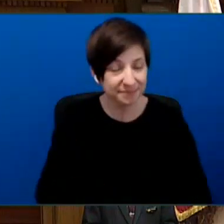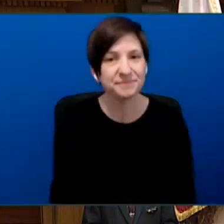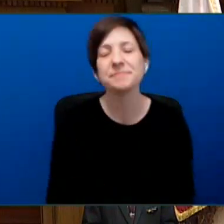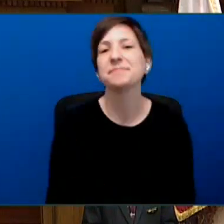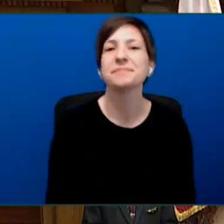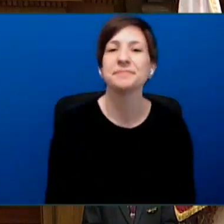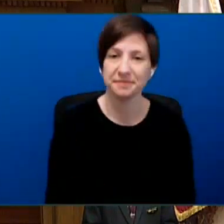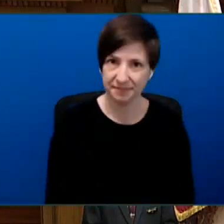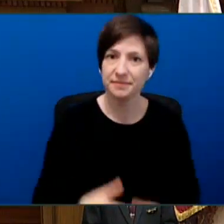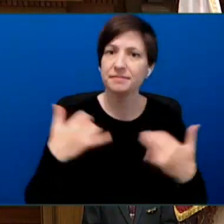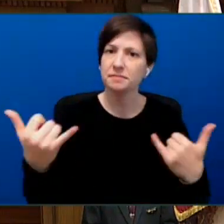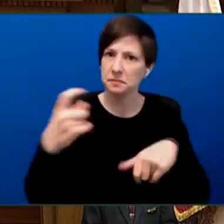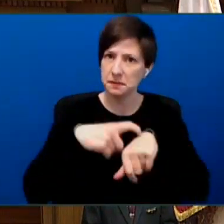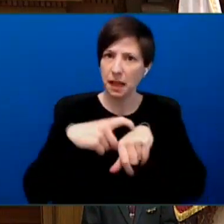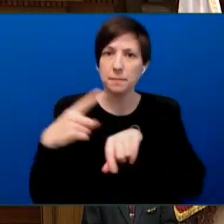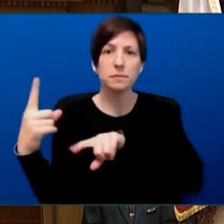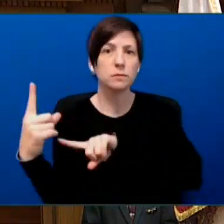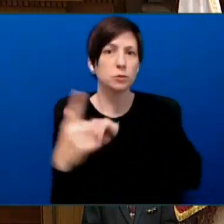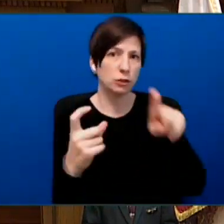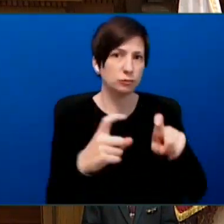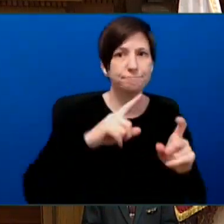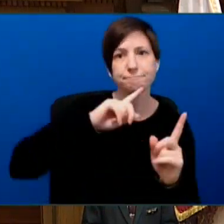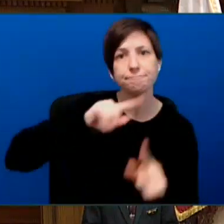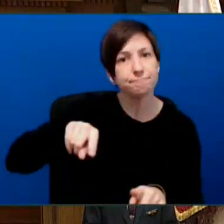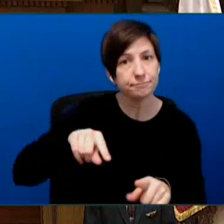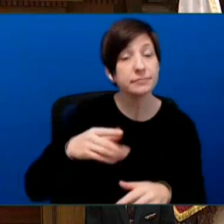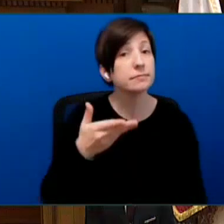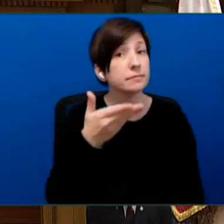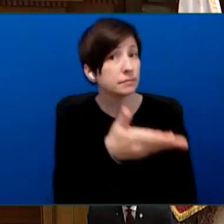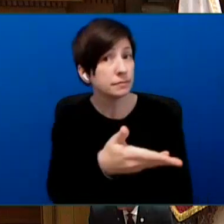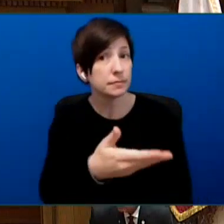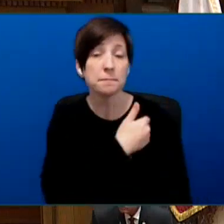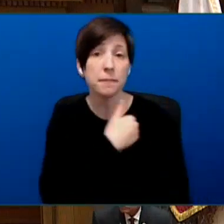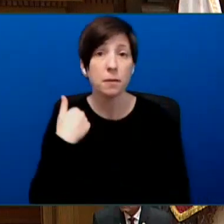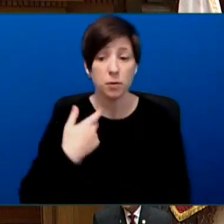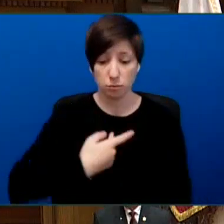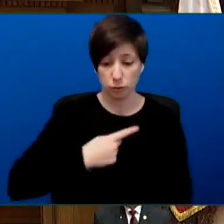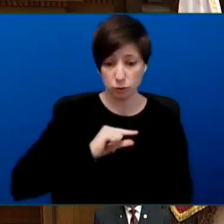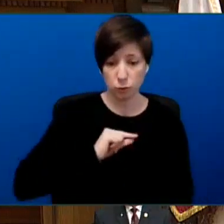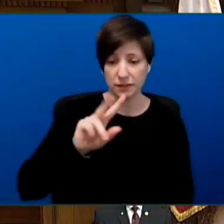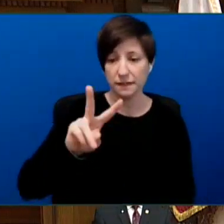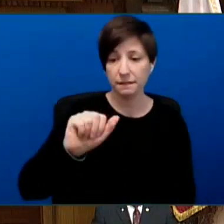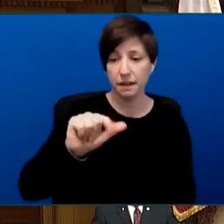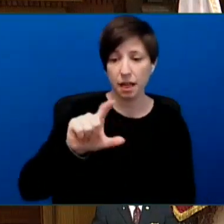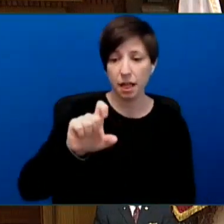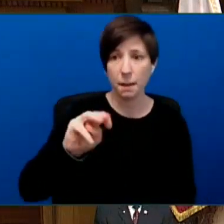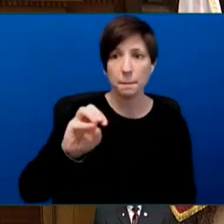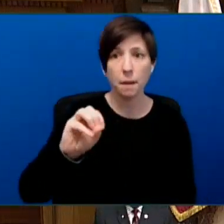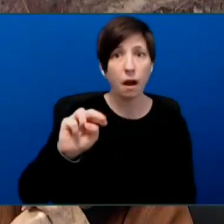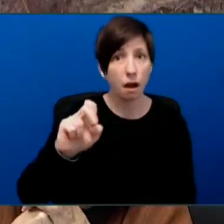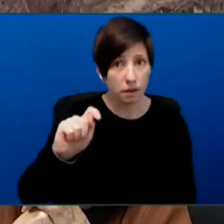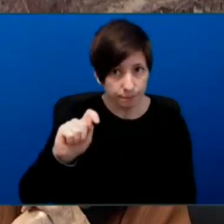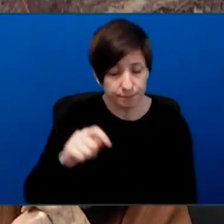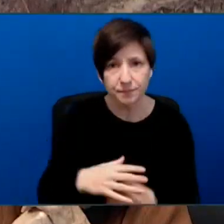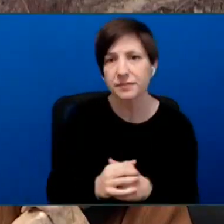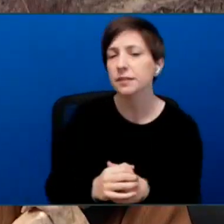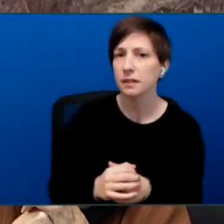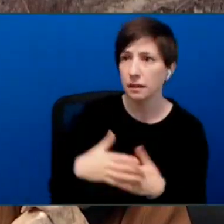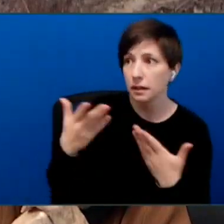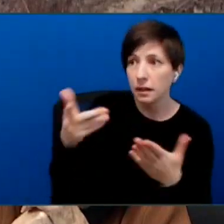Oral questions by members. Member for Prince George Valemount. Mr. Speaker, well, under this Premier's watch,